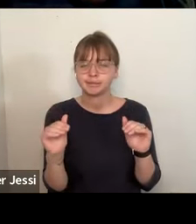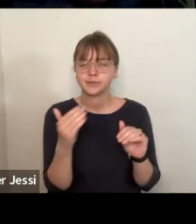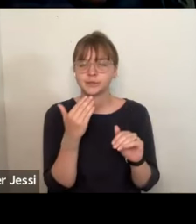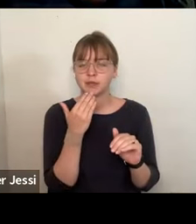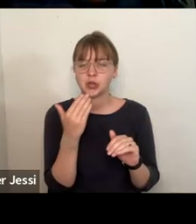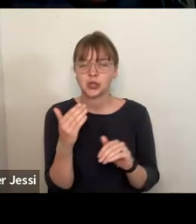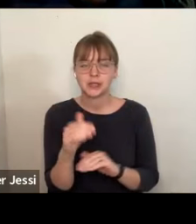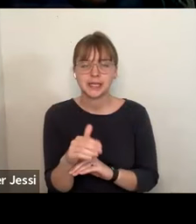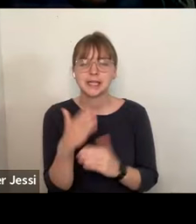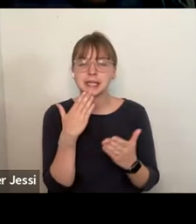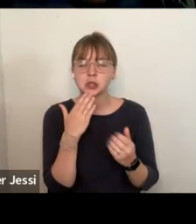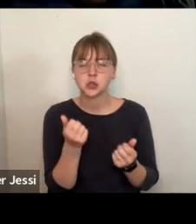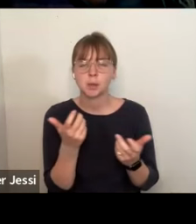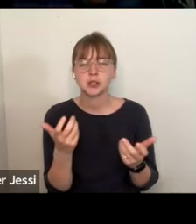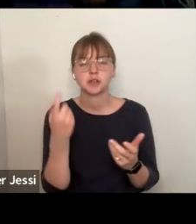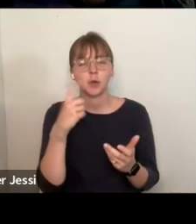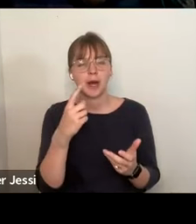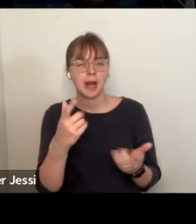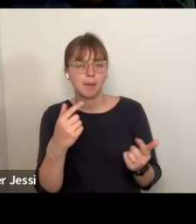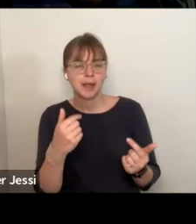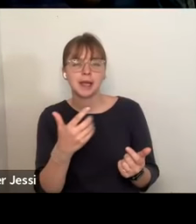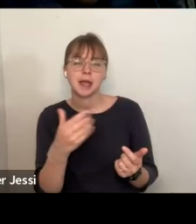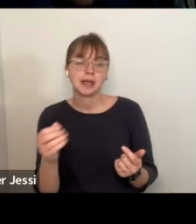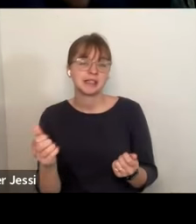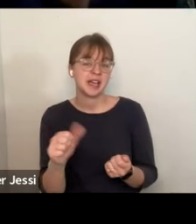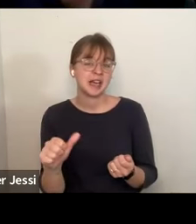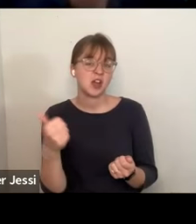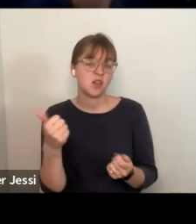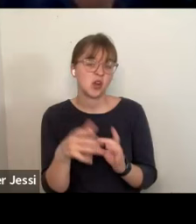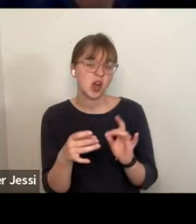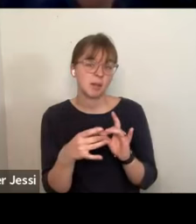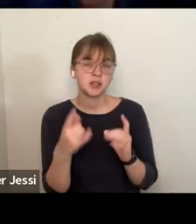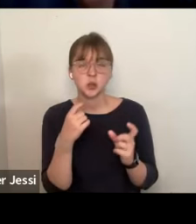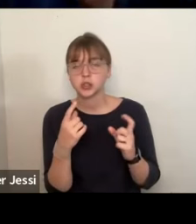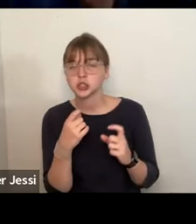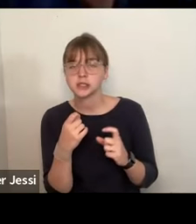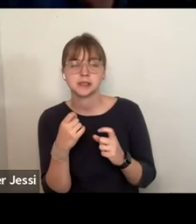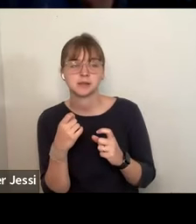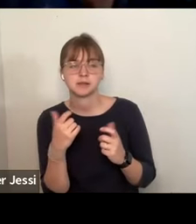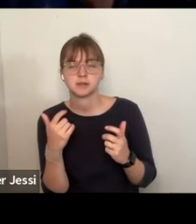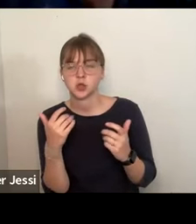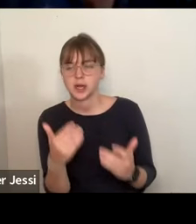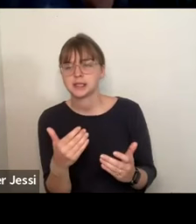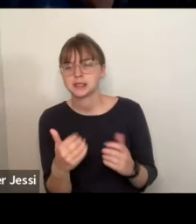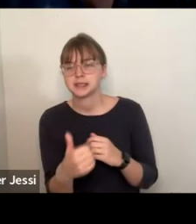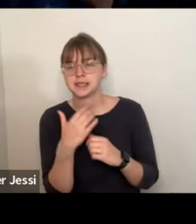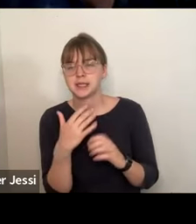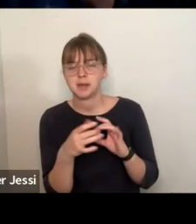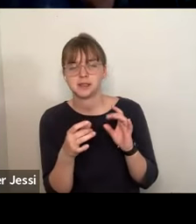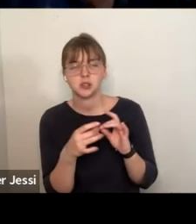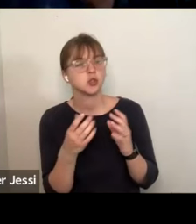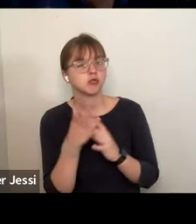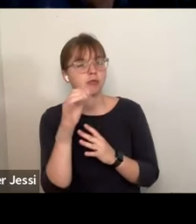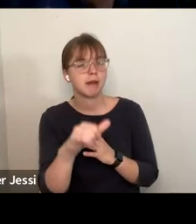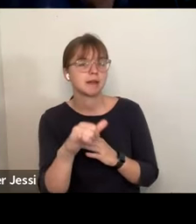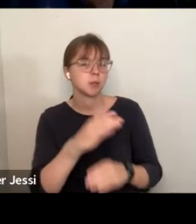attending. And if there's anything that, questions or anything, please feel free, send us a message through the